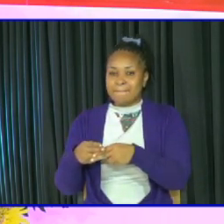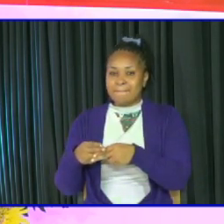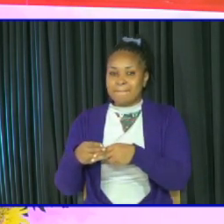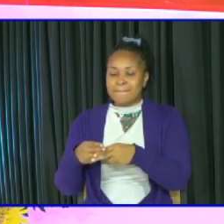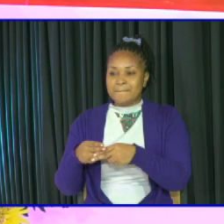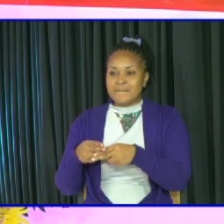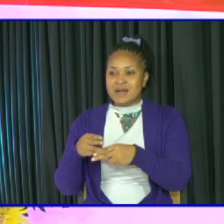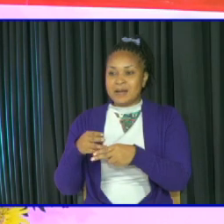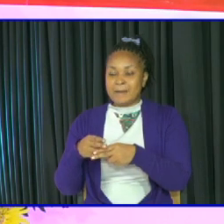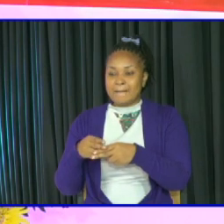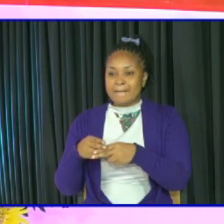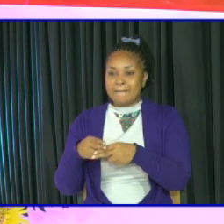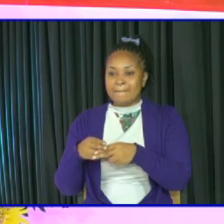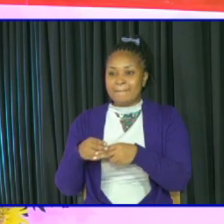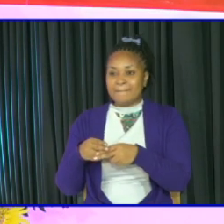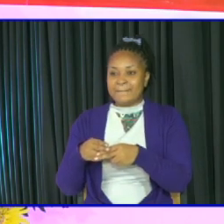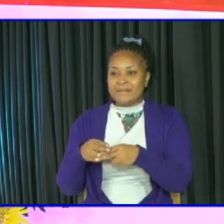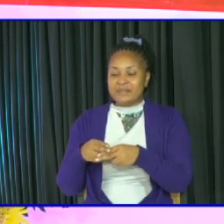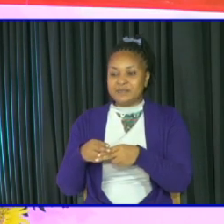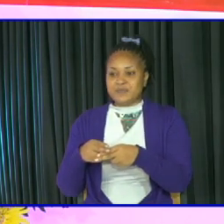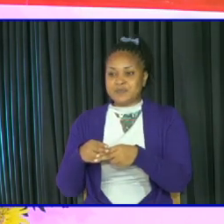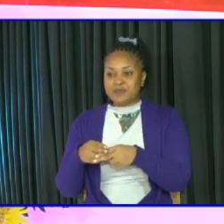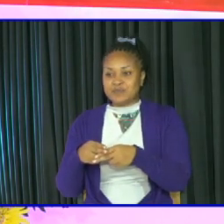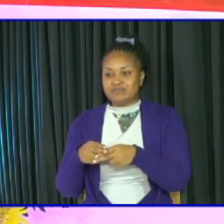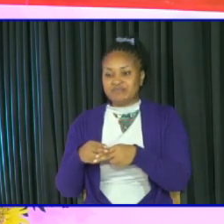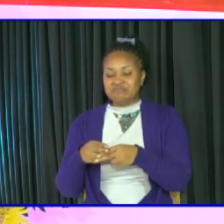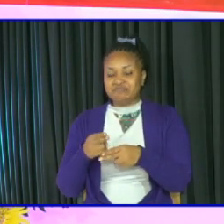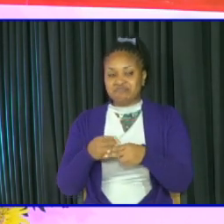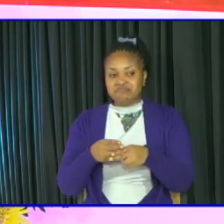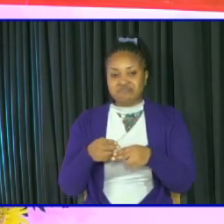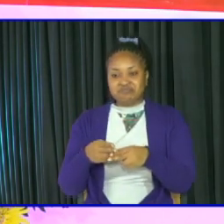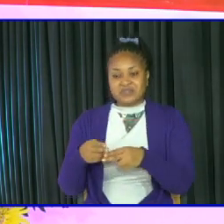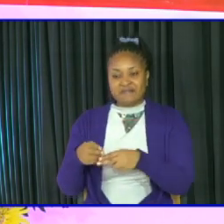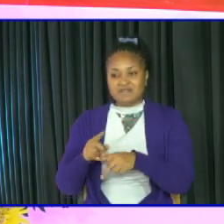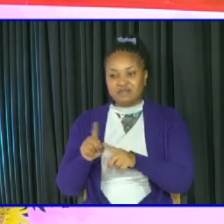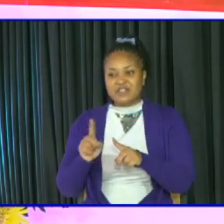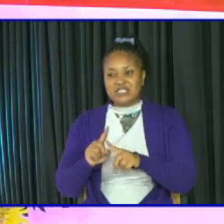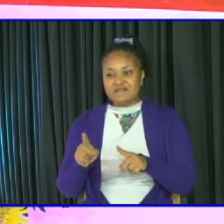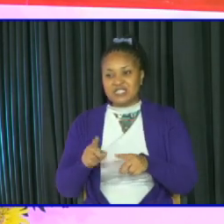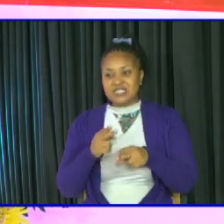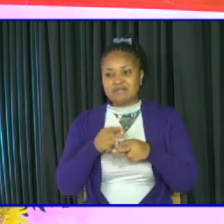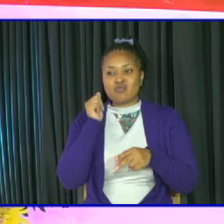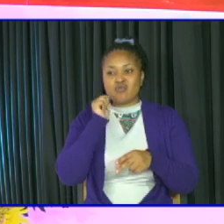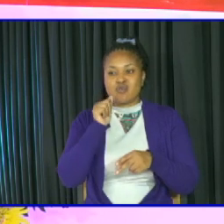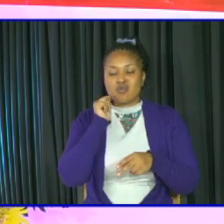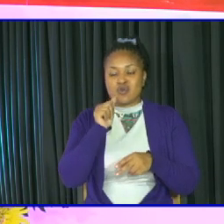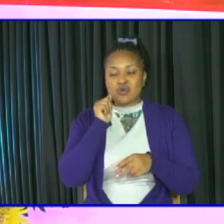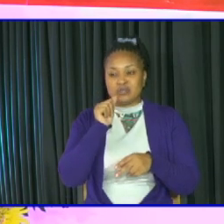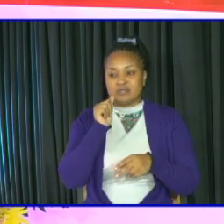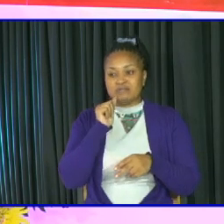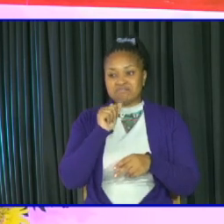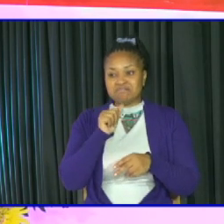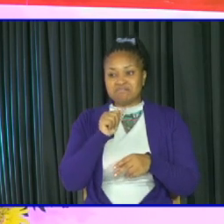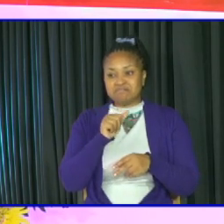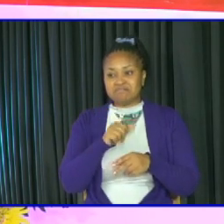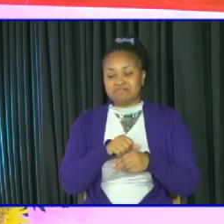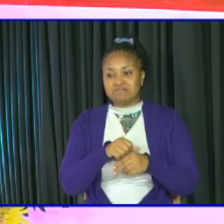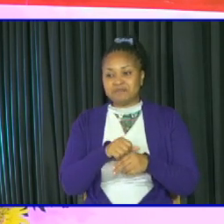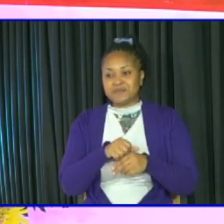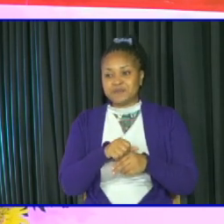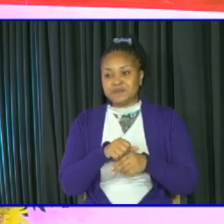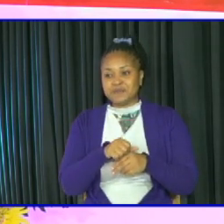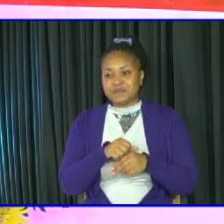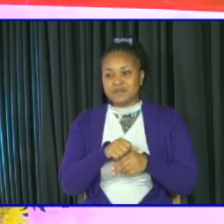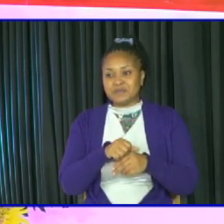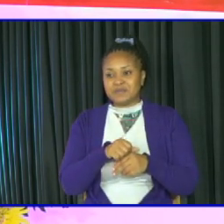Brimelida Johnson, Shalikia Johnson, Shante Stevenson, Isolene Buchanan, Hyacinth